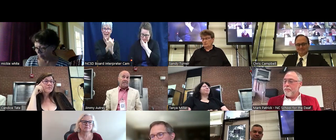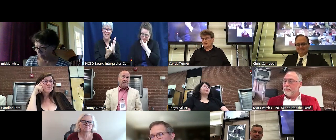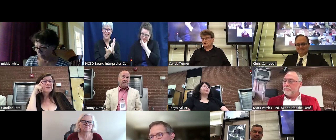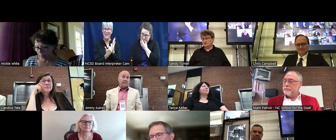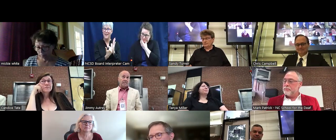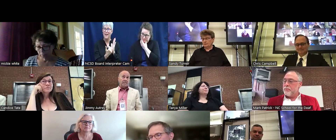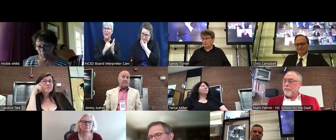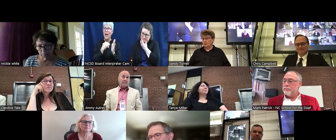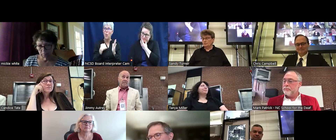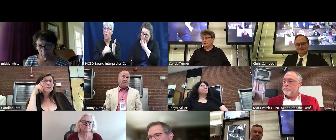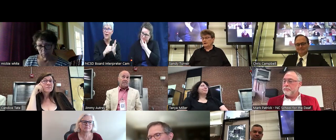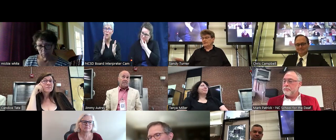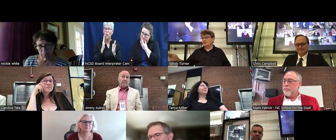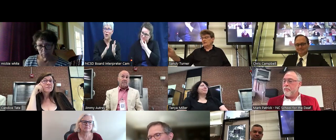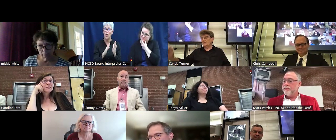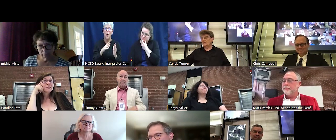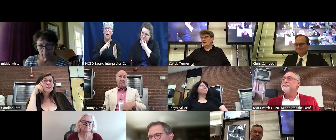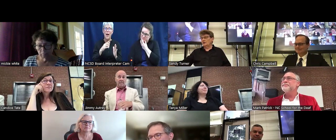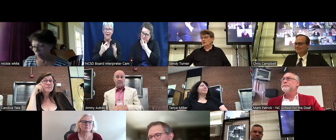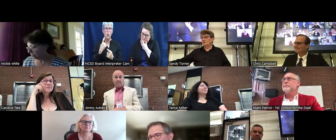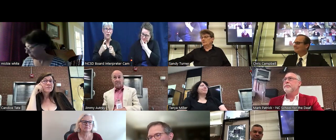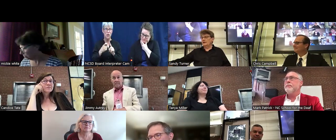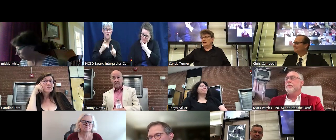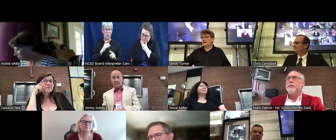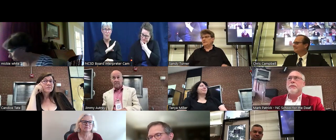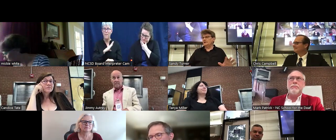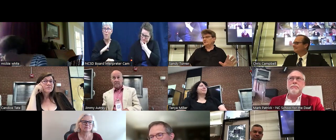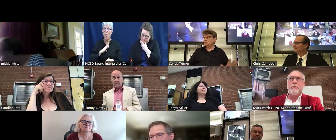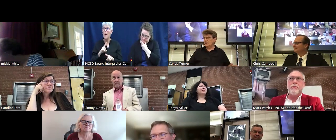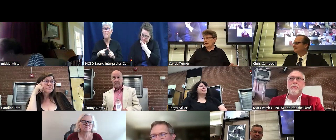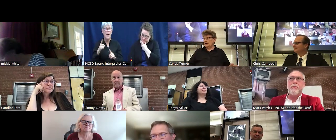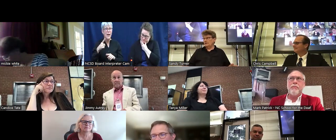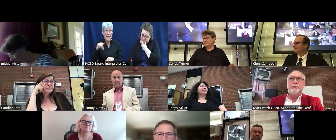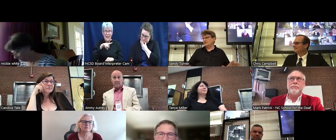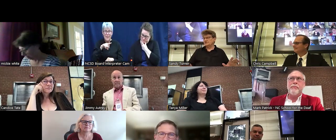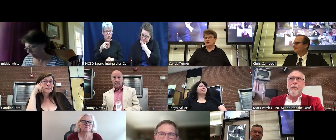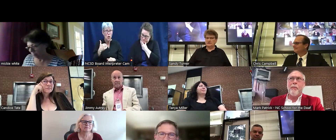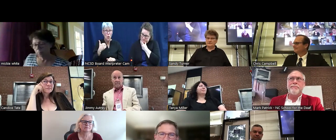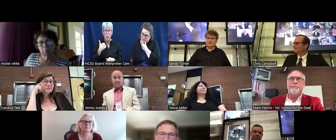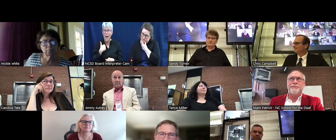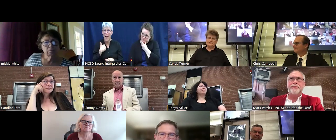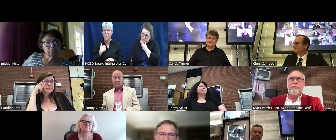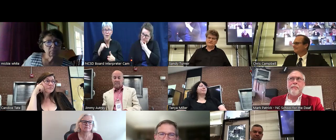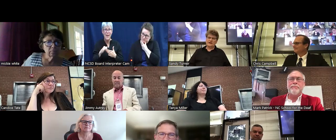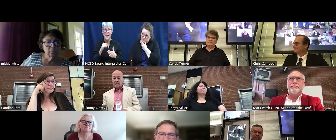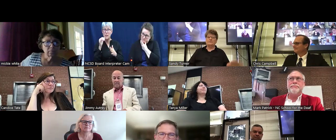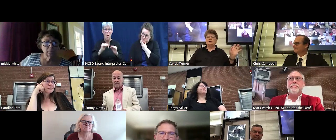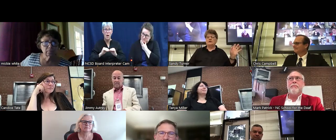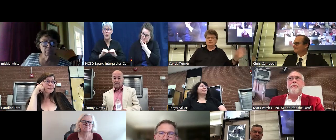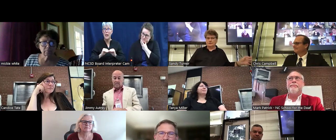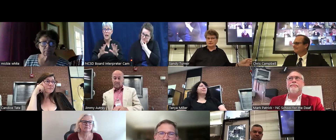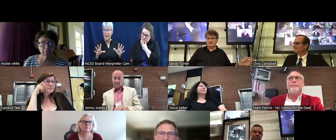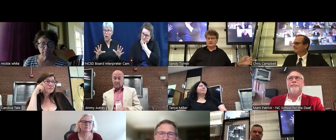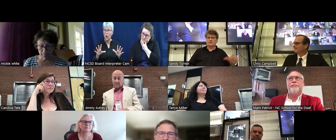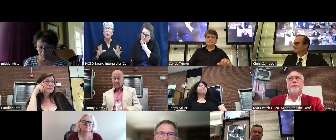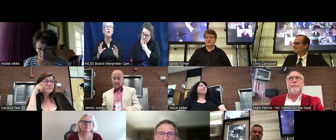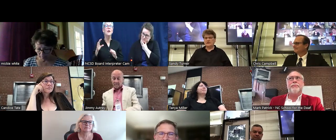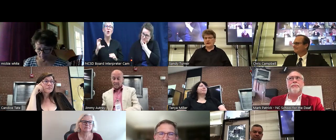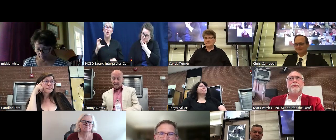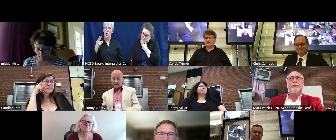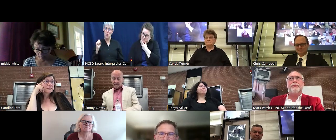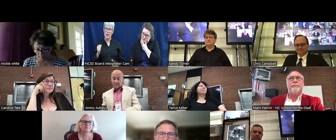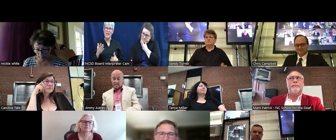legal questions from the board, but I think, anything that you have that is unclear to you at this time, with Chris here, we